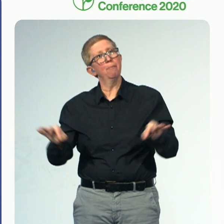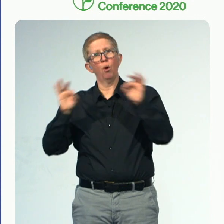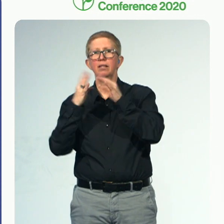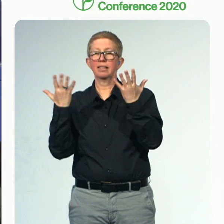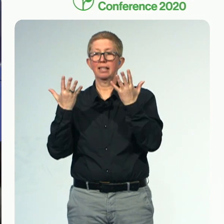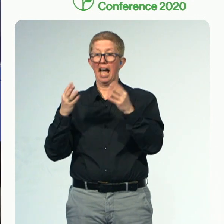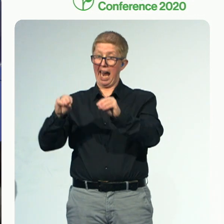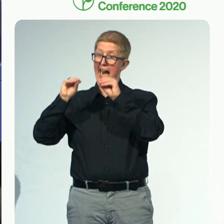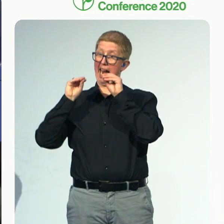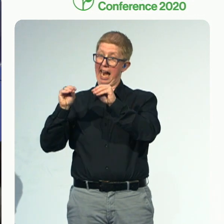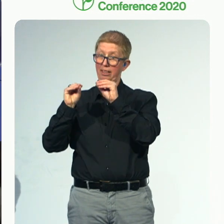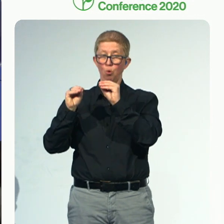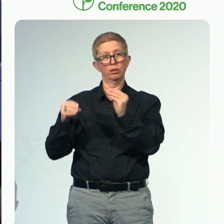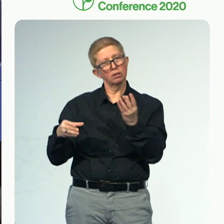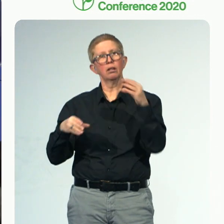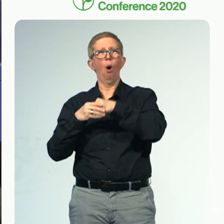Okay, thank you, Nafisa.